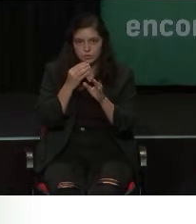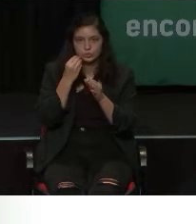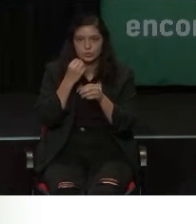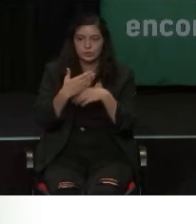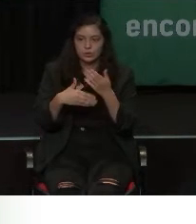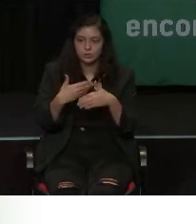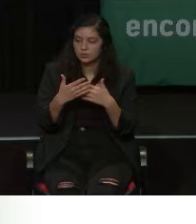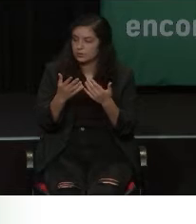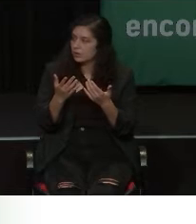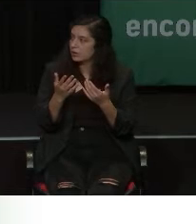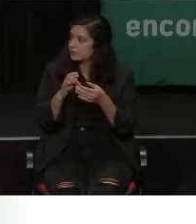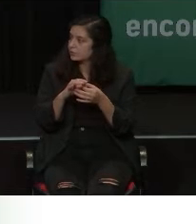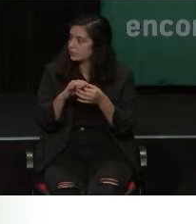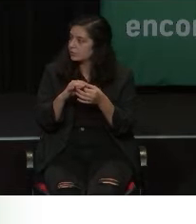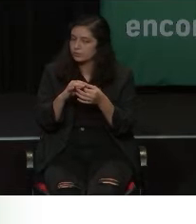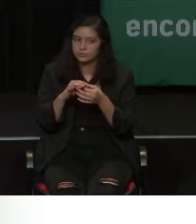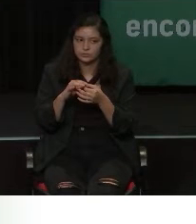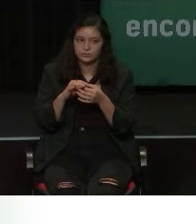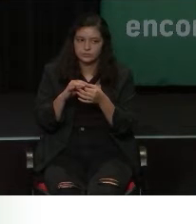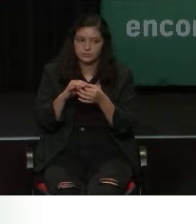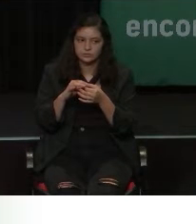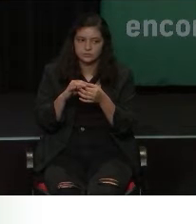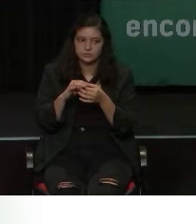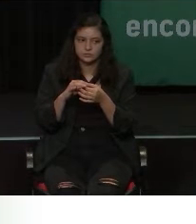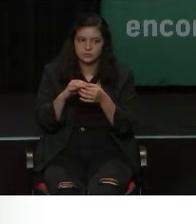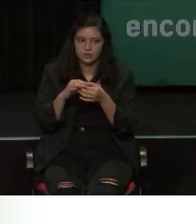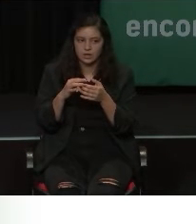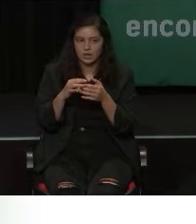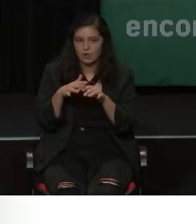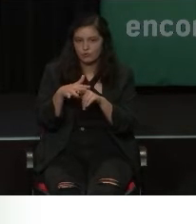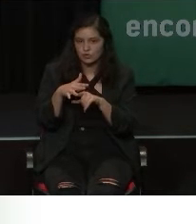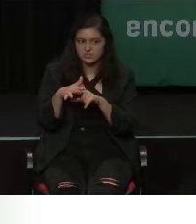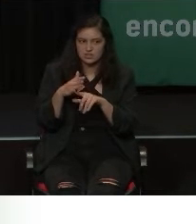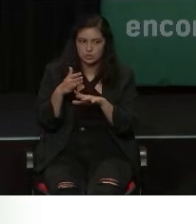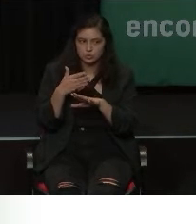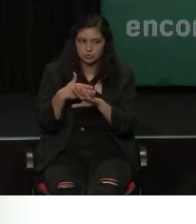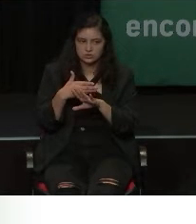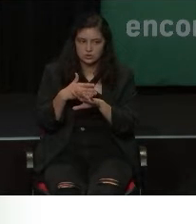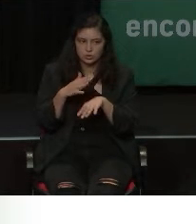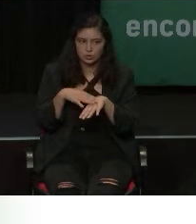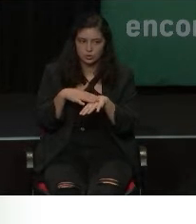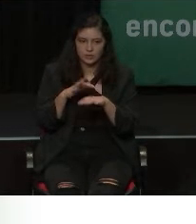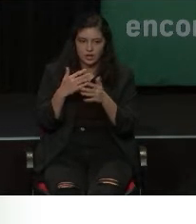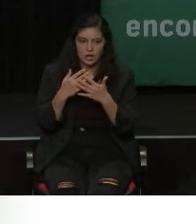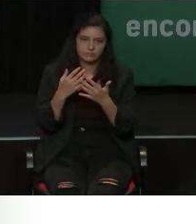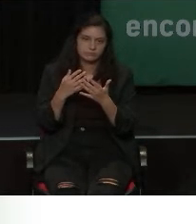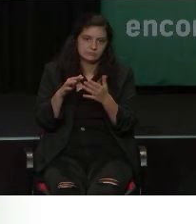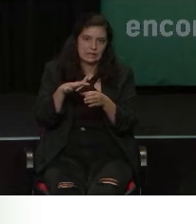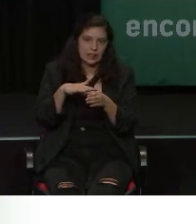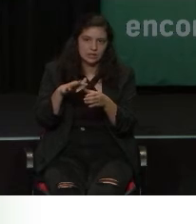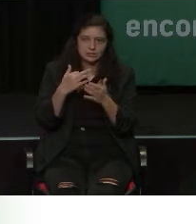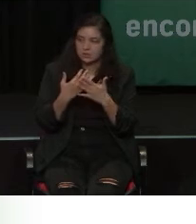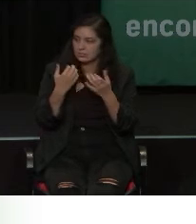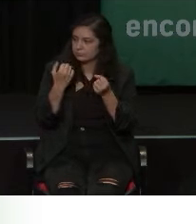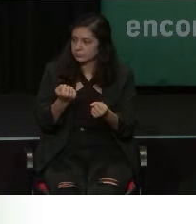heterogeneity is to ask whether there is a sex effect, of course. It's relevant because immune responses in many contexts are